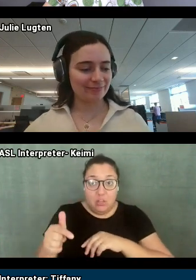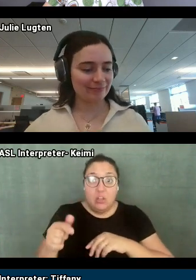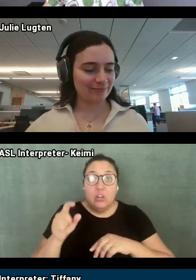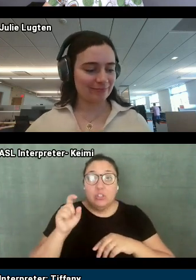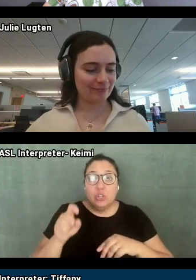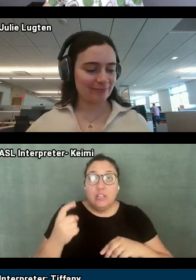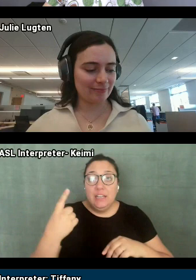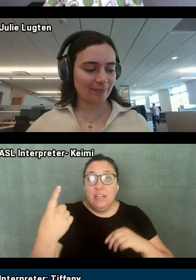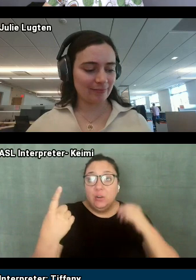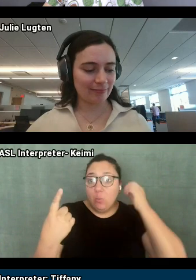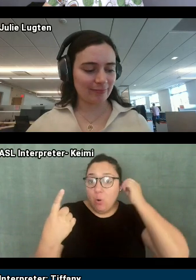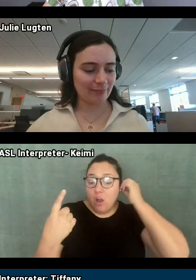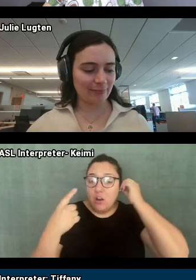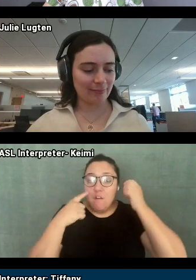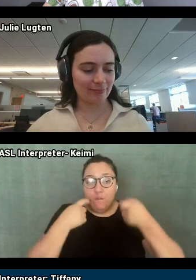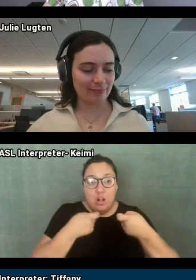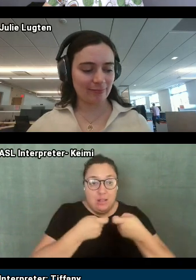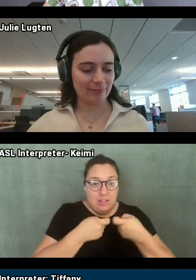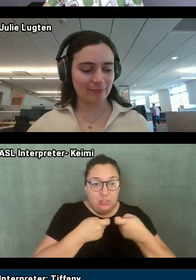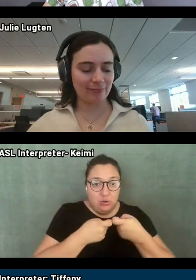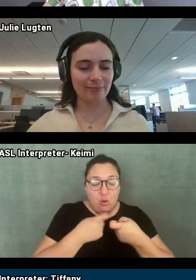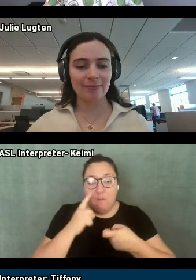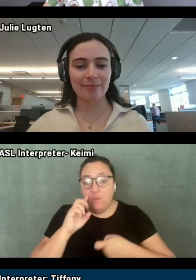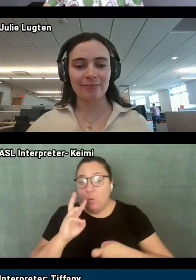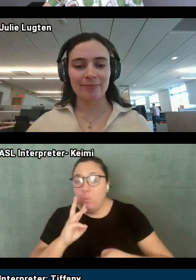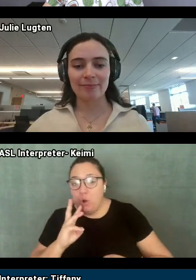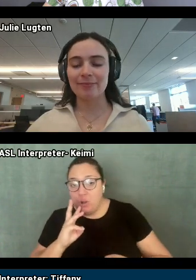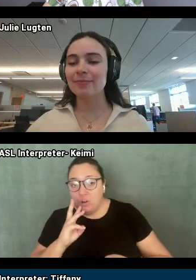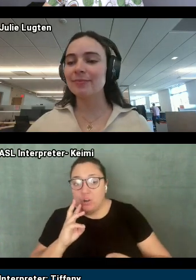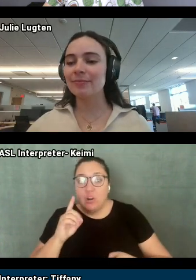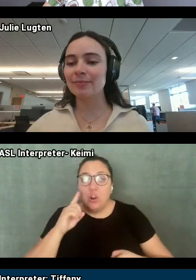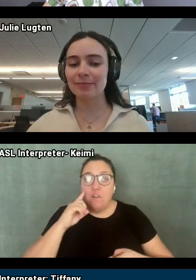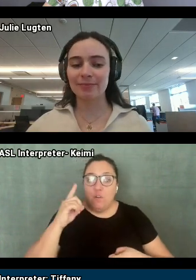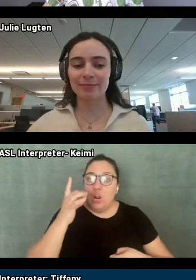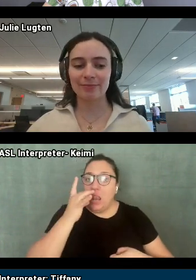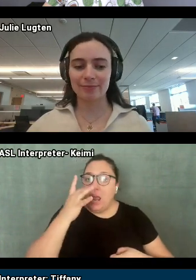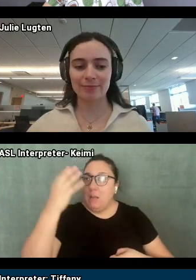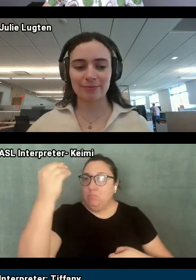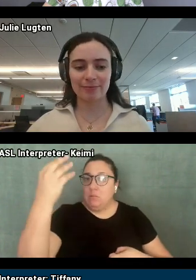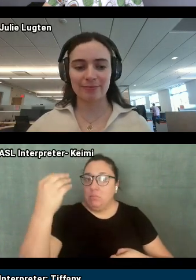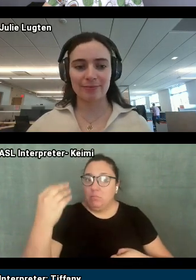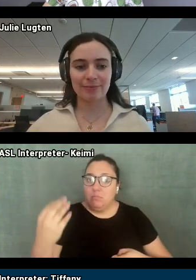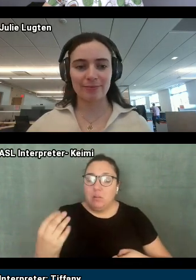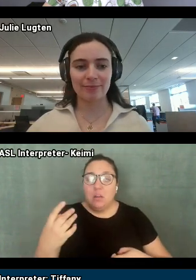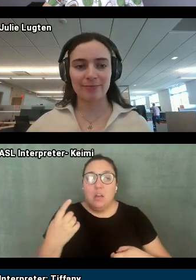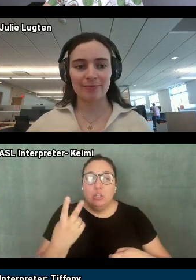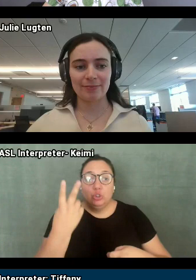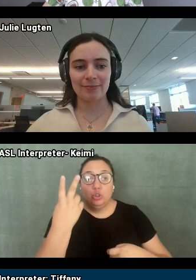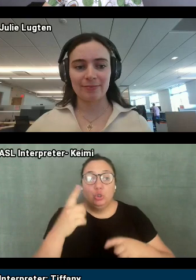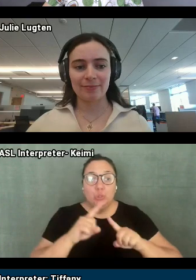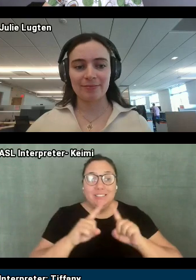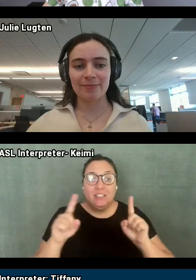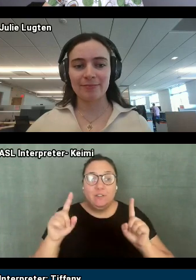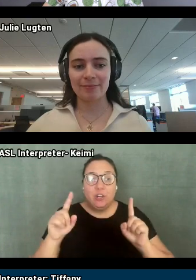for electrical, one for water, one for traffic signals, 2 different telecom companies. So if they wanted to report on